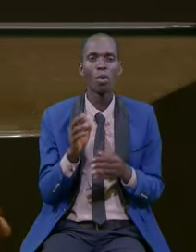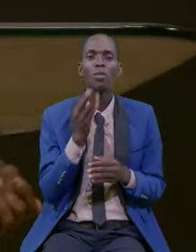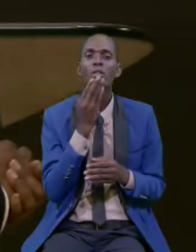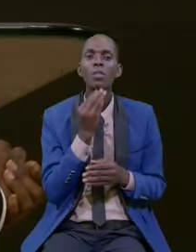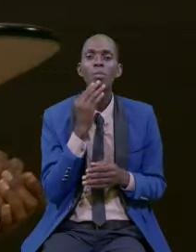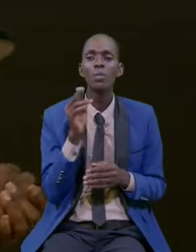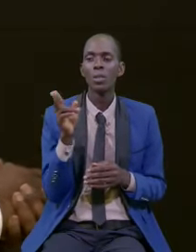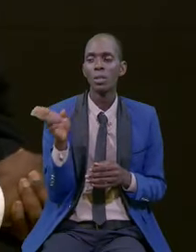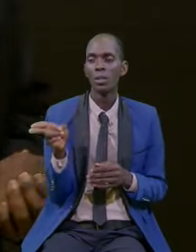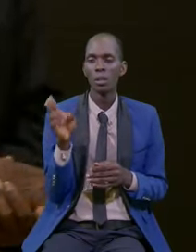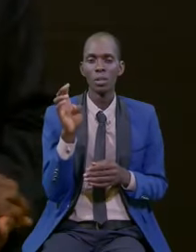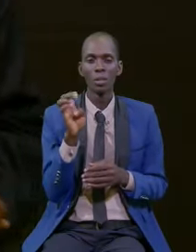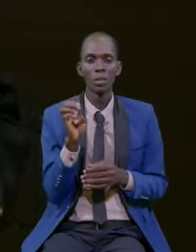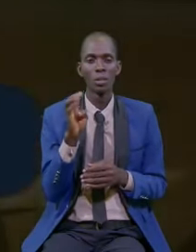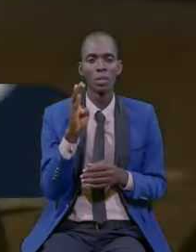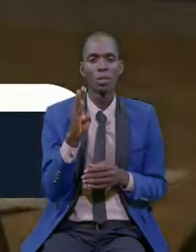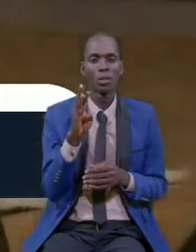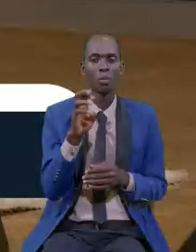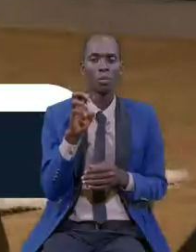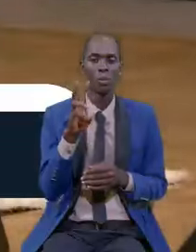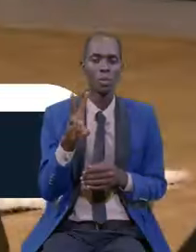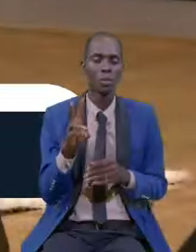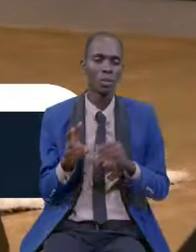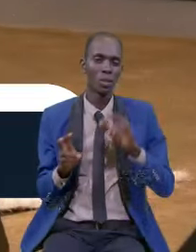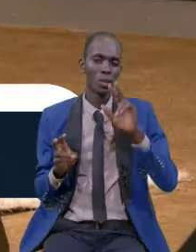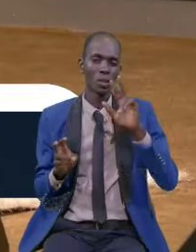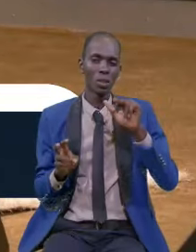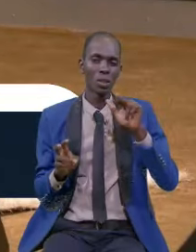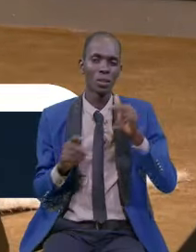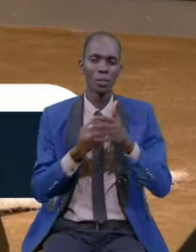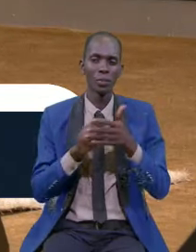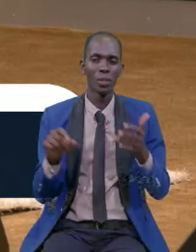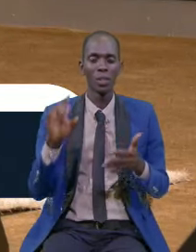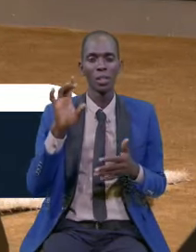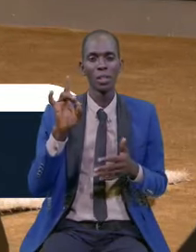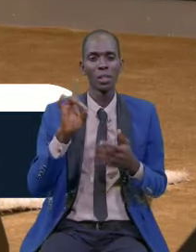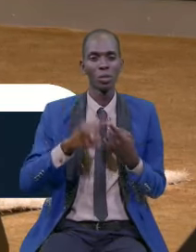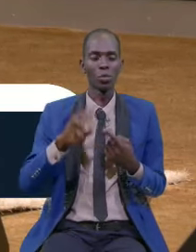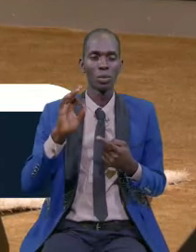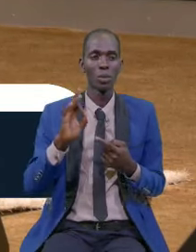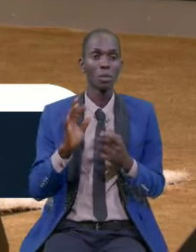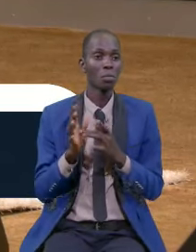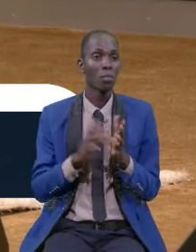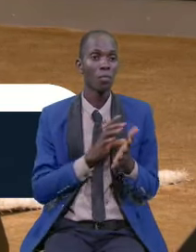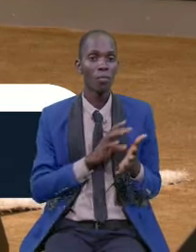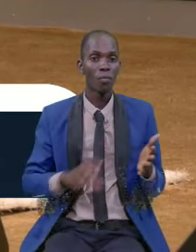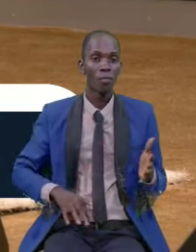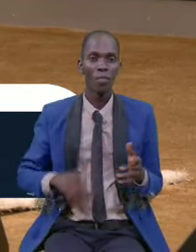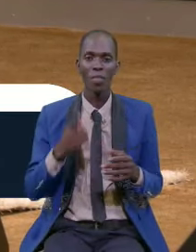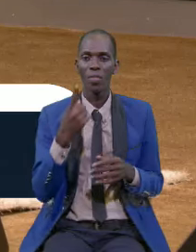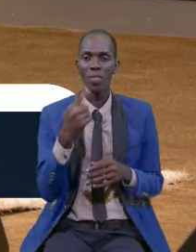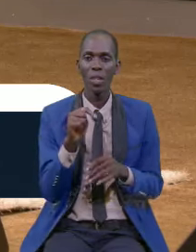verse 8 and verse 9, Jesus Christ the same,